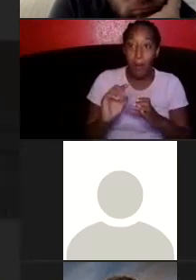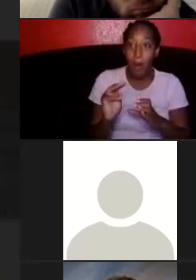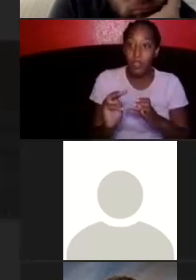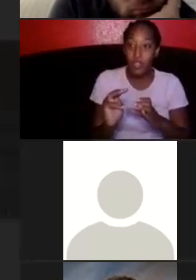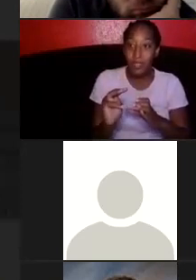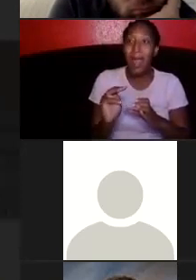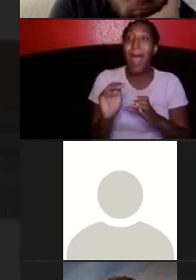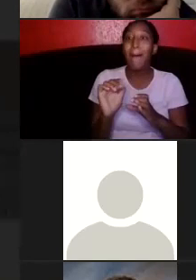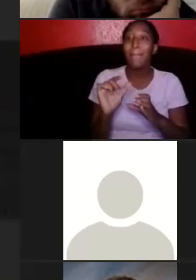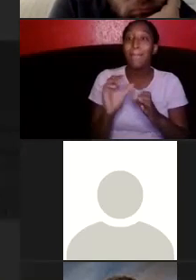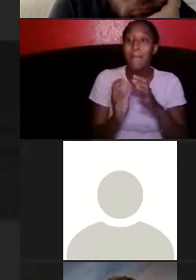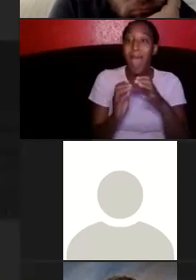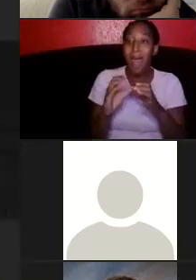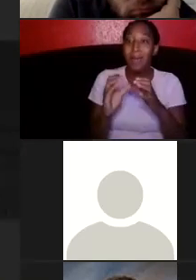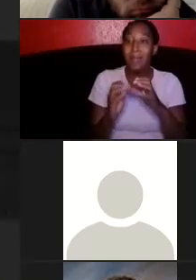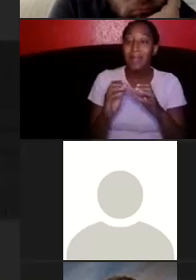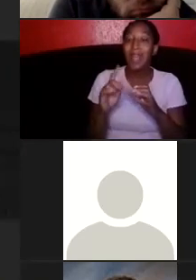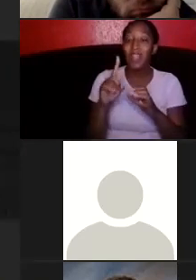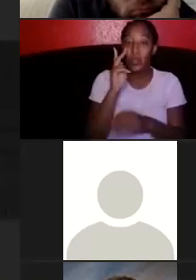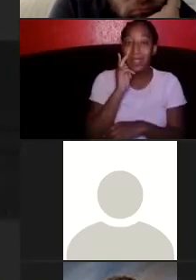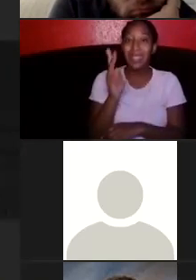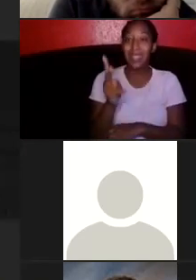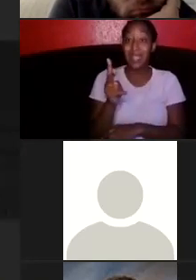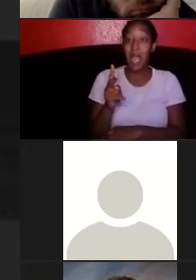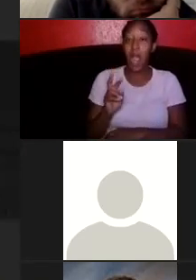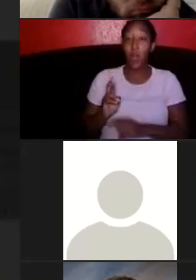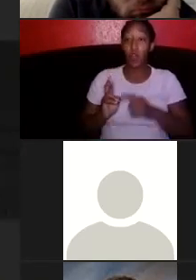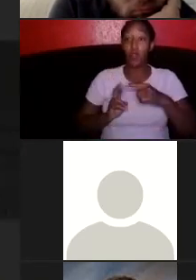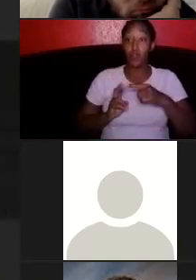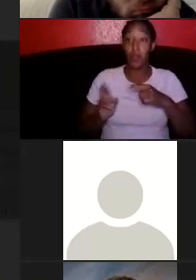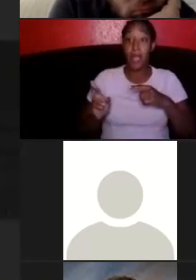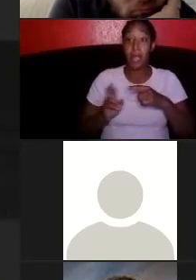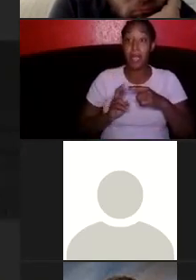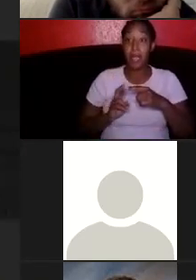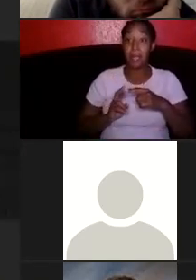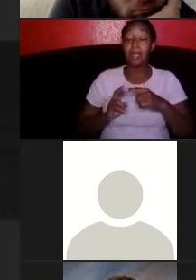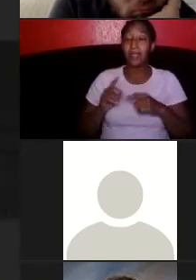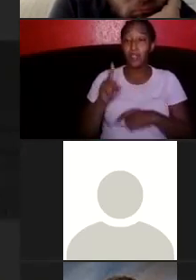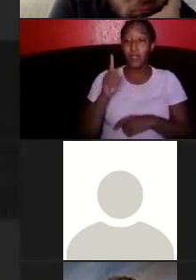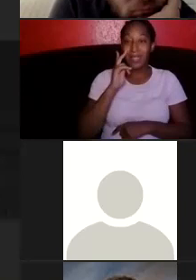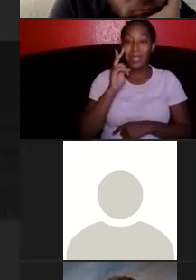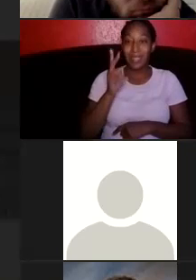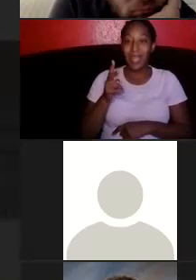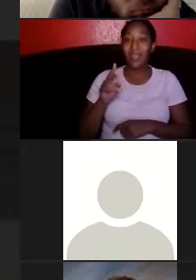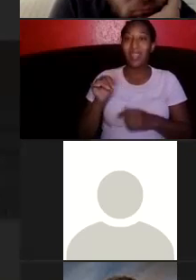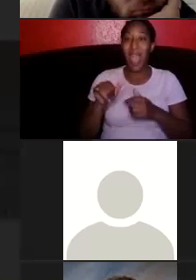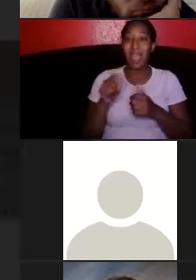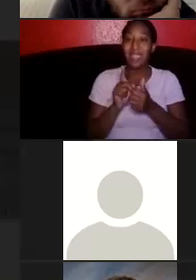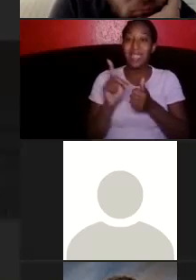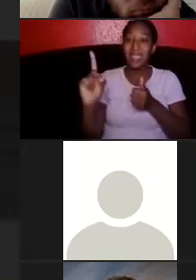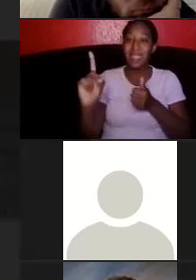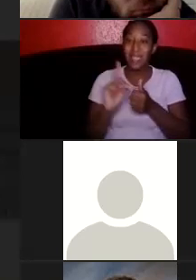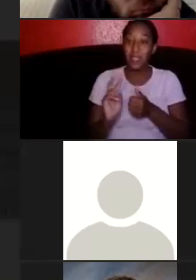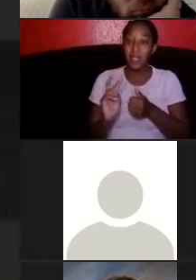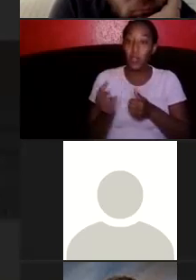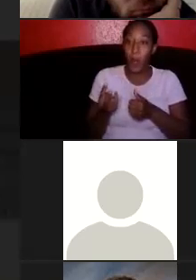So what I did was I put out all the numbers because I don't have one of those fancy calculators where I can do grouping and all that. So I do it the